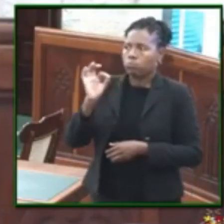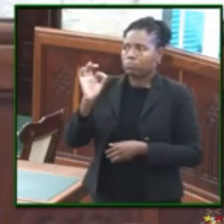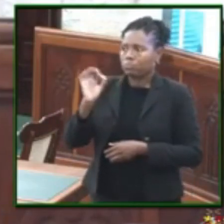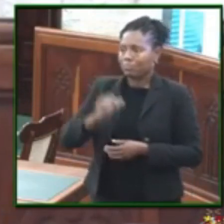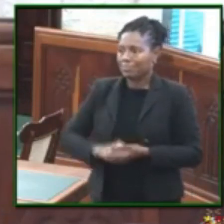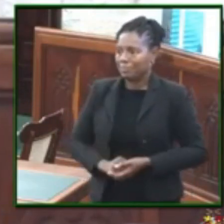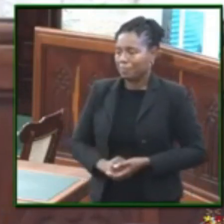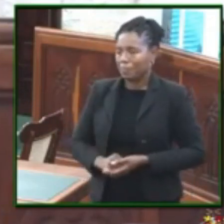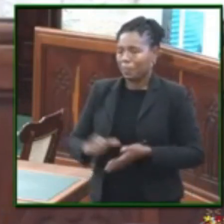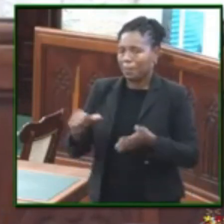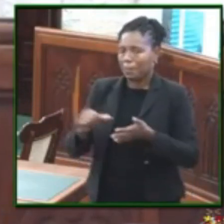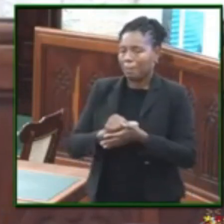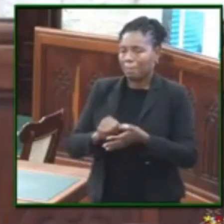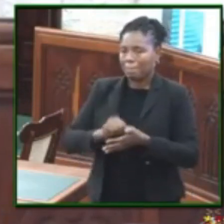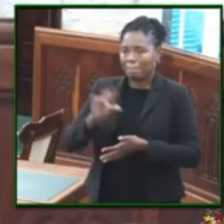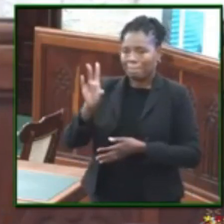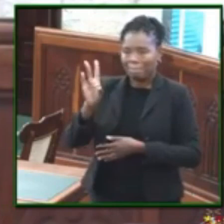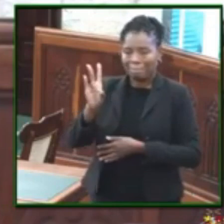Page 71.